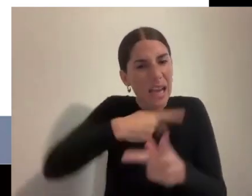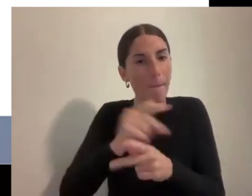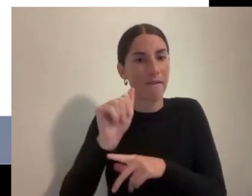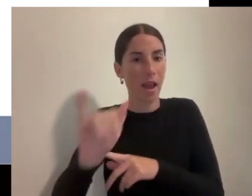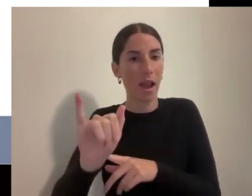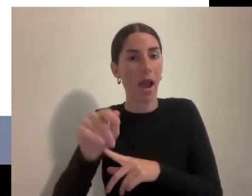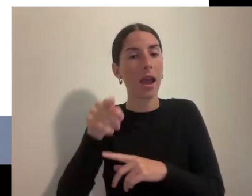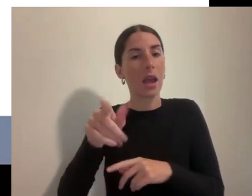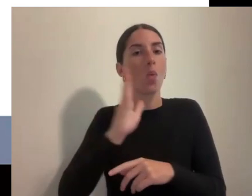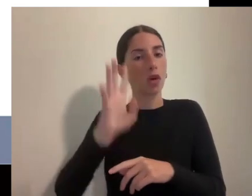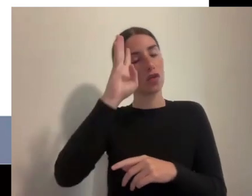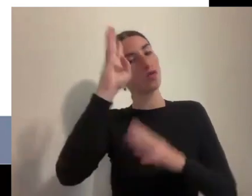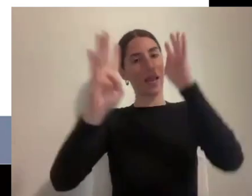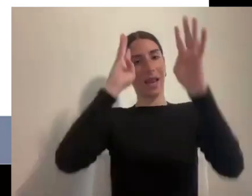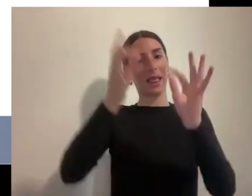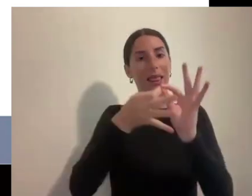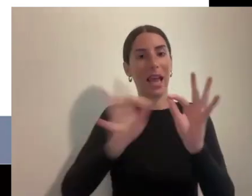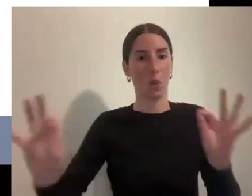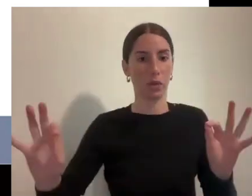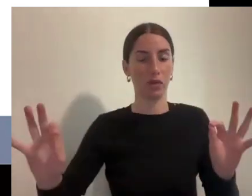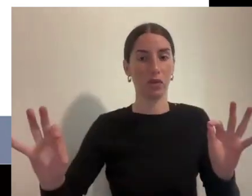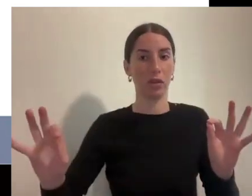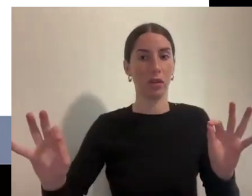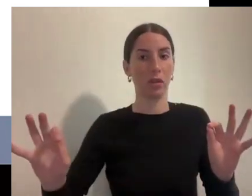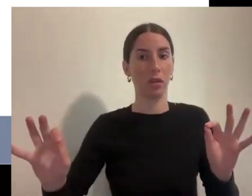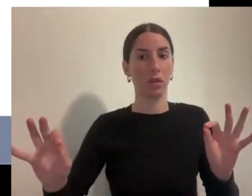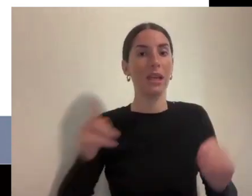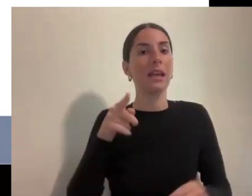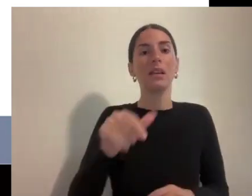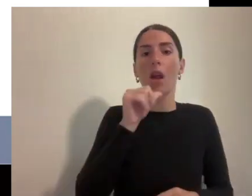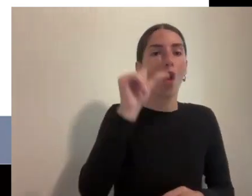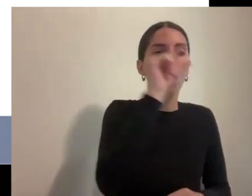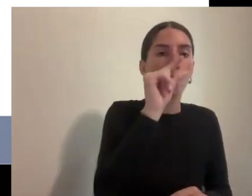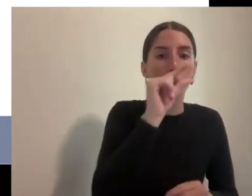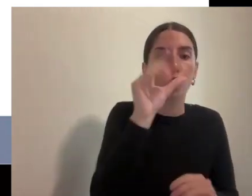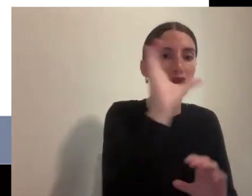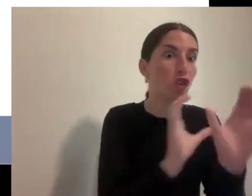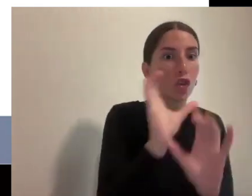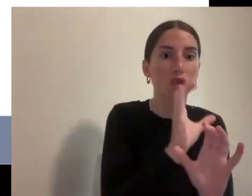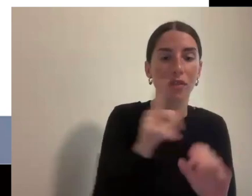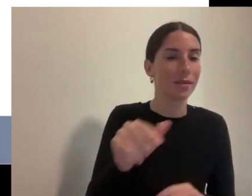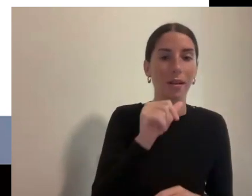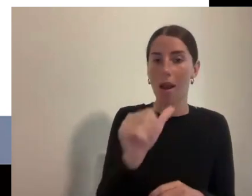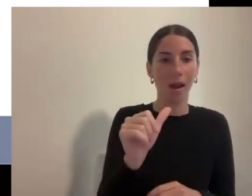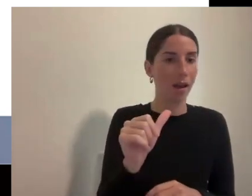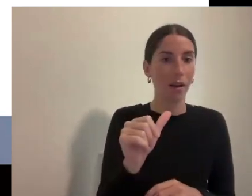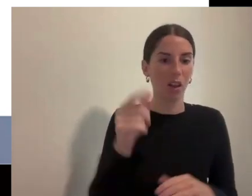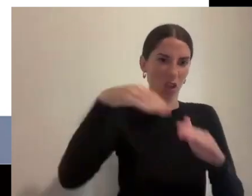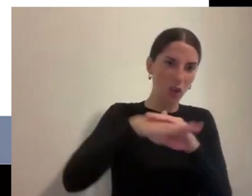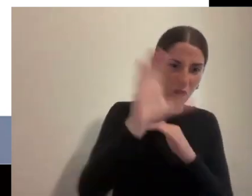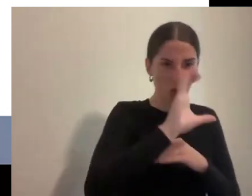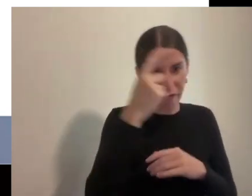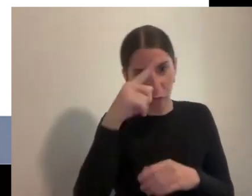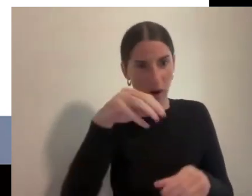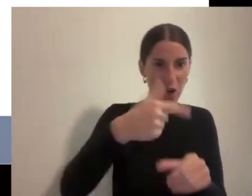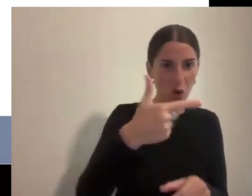that generates a language. It doesn't go and do a Google search. I mean, it's not like a Google search where it will go and look for